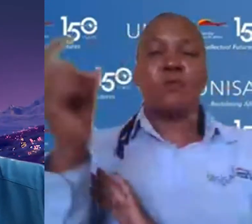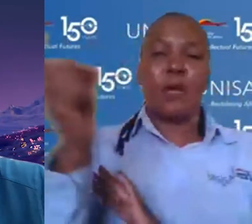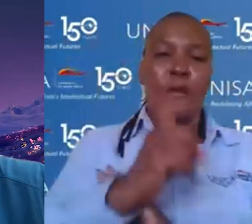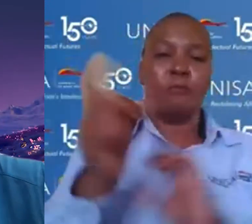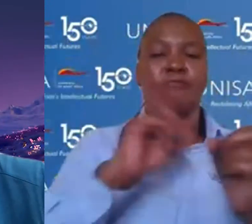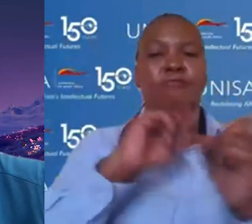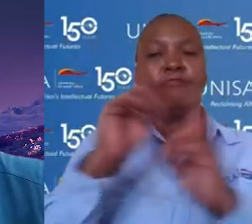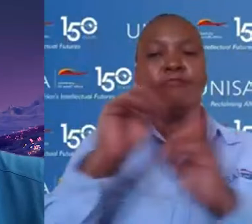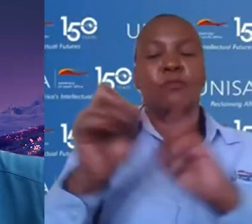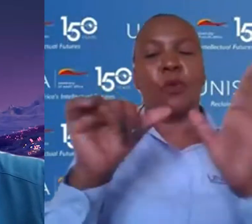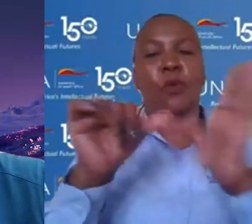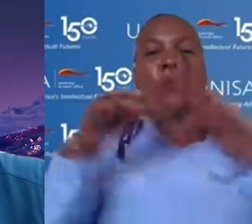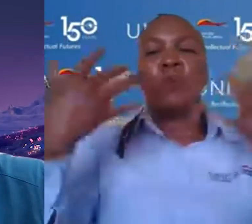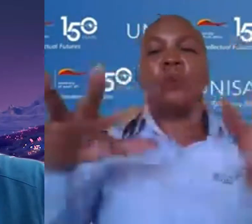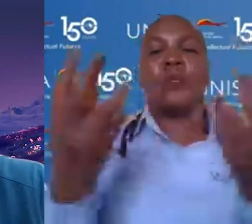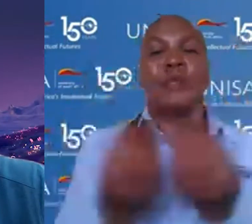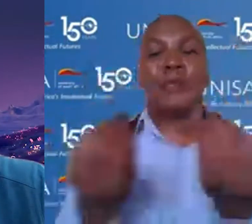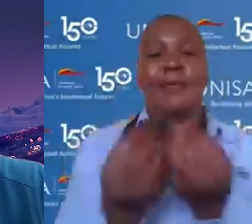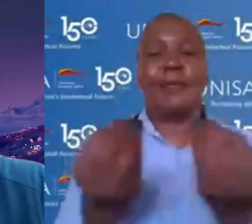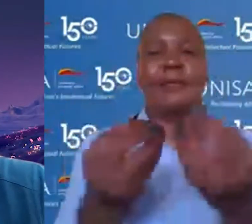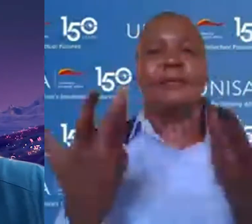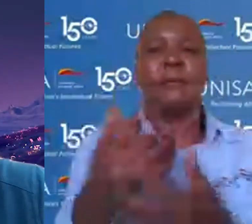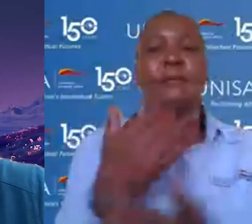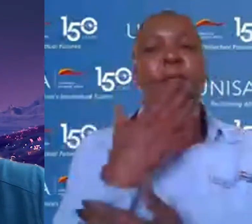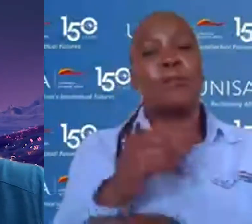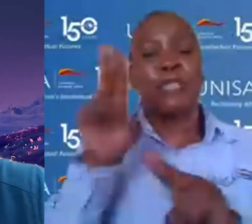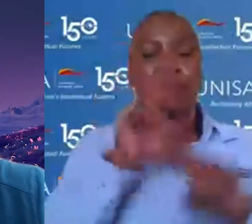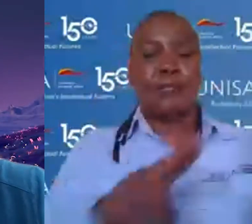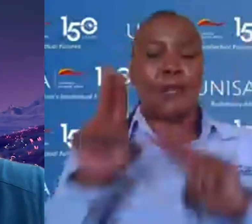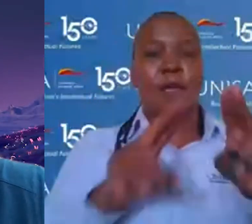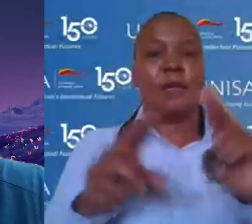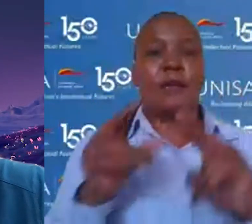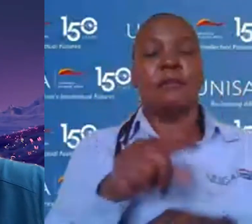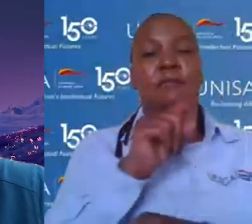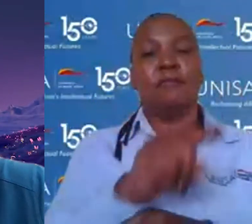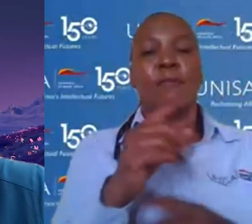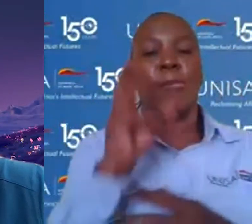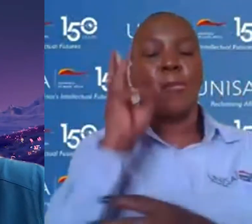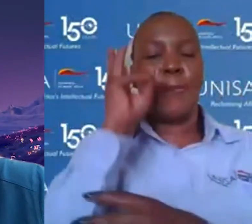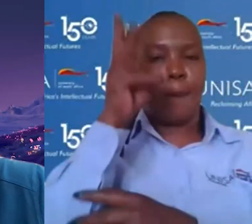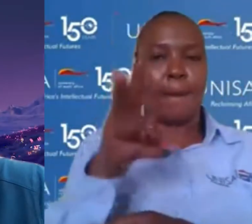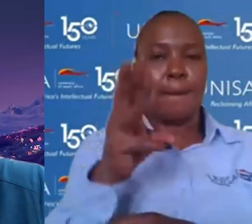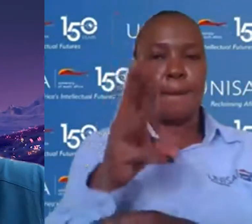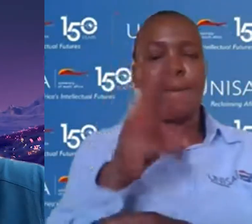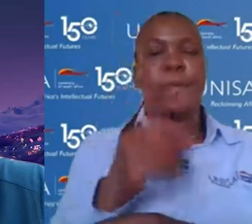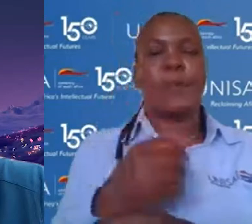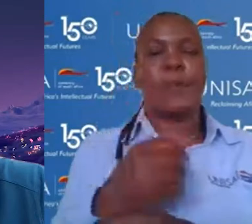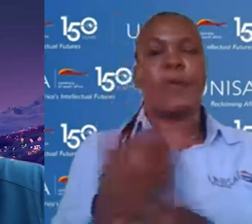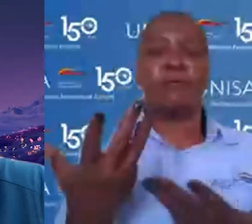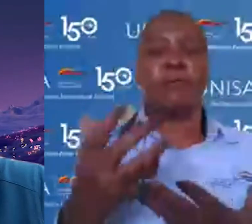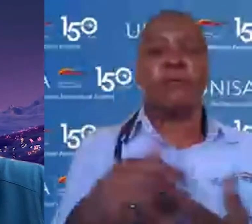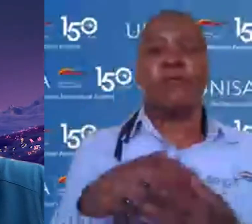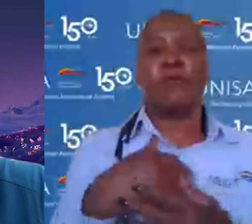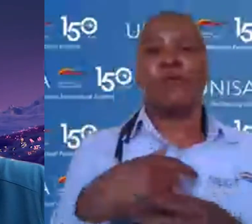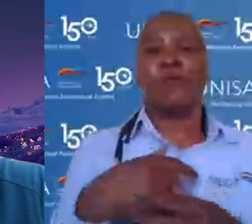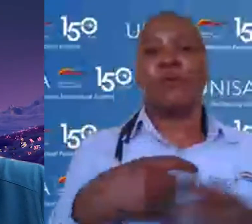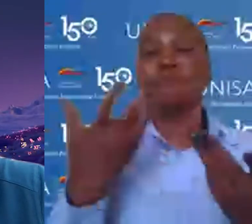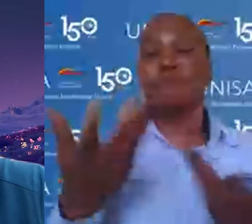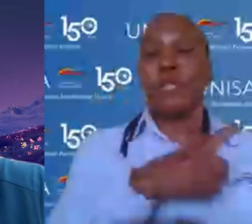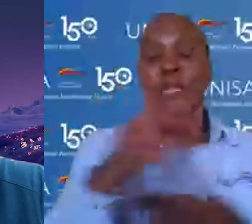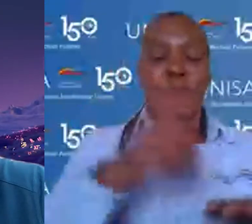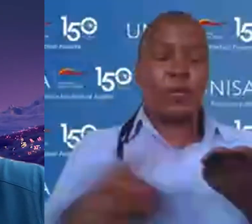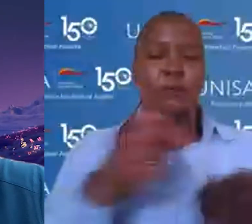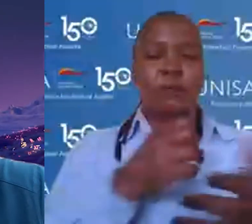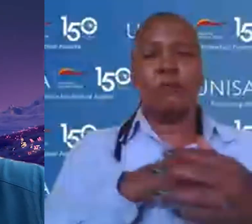things. So please look out for that. We endeavor to send out those weekly emails